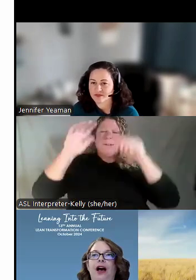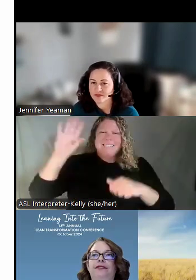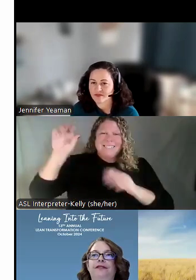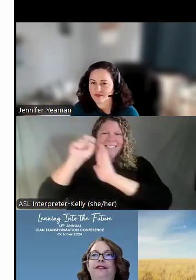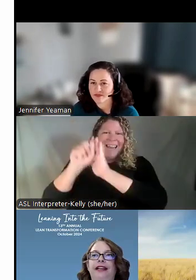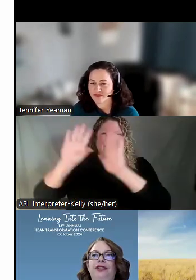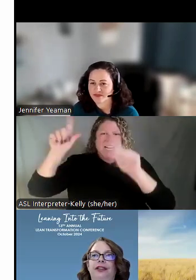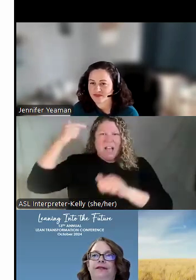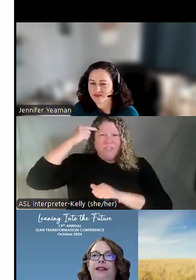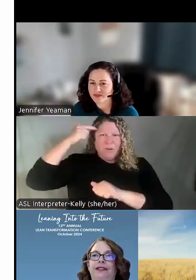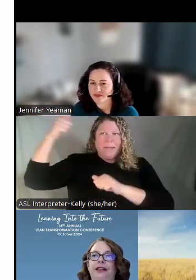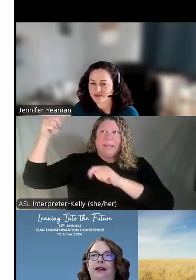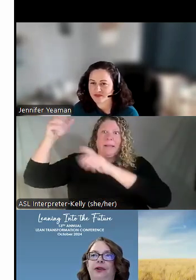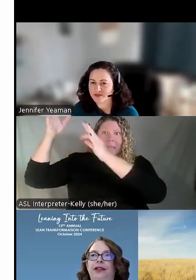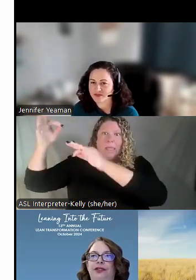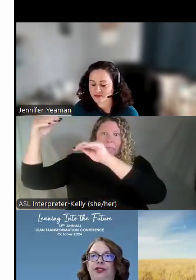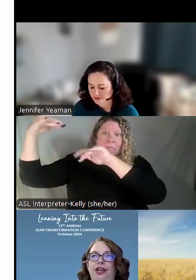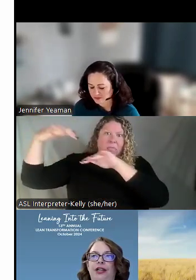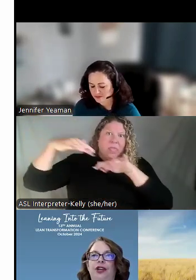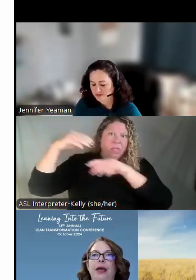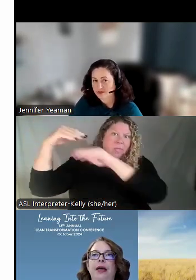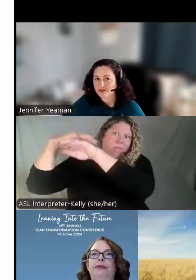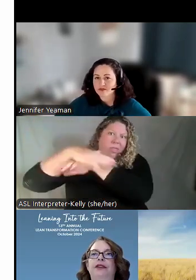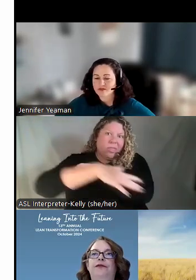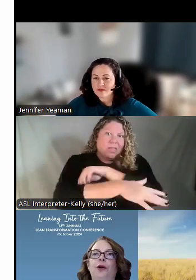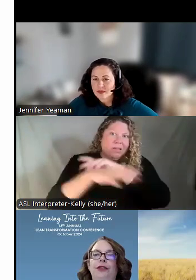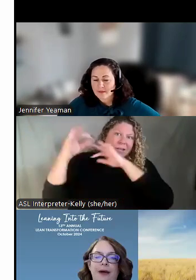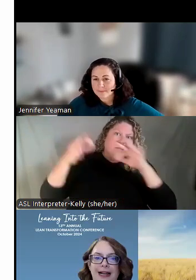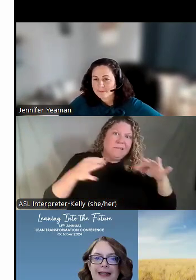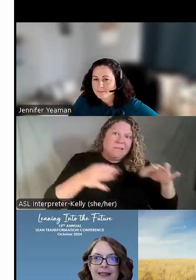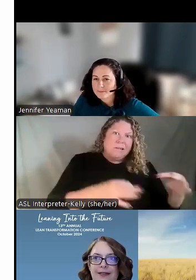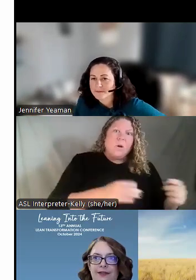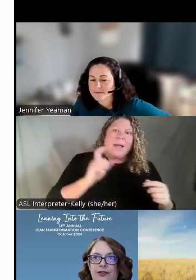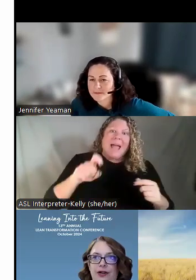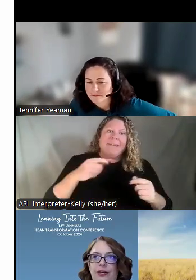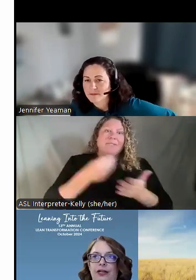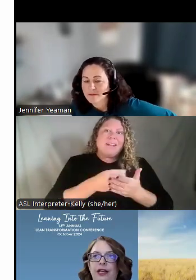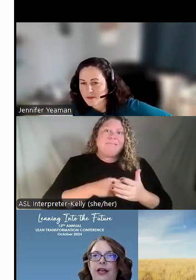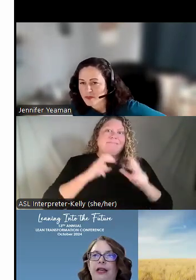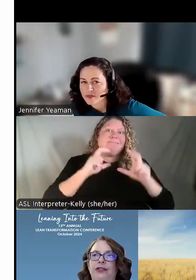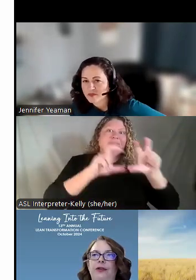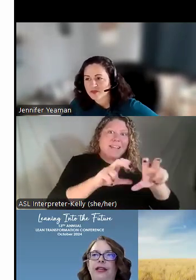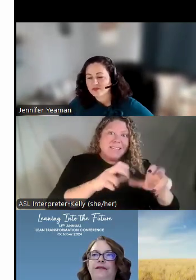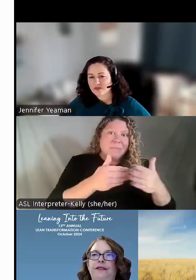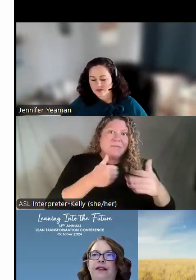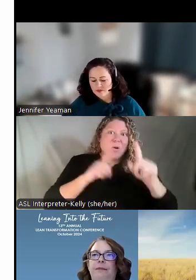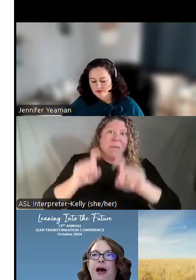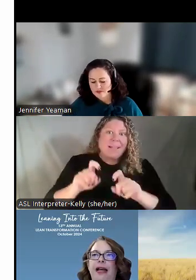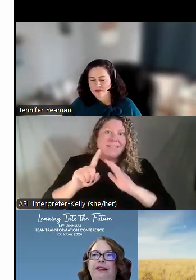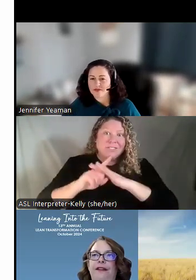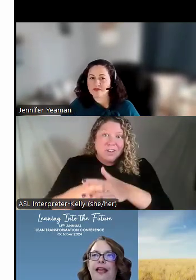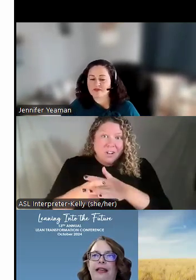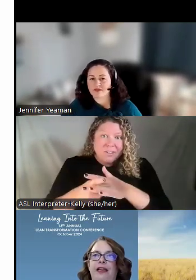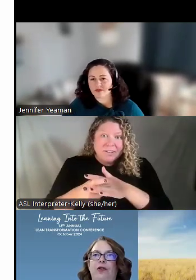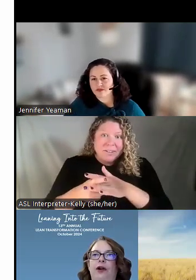are often financially invested in a process change before the pilot is even started. So, in the event of the